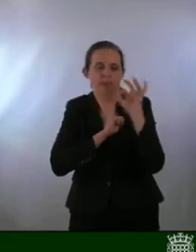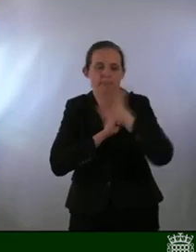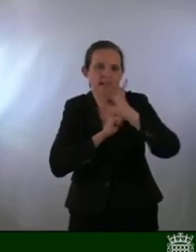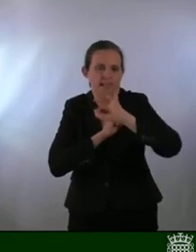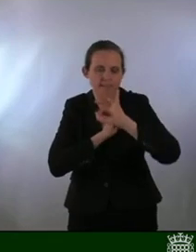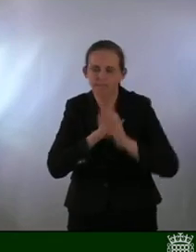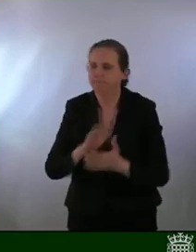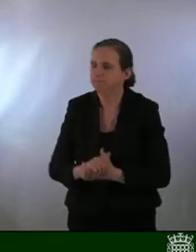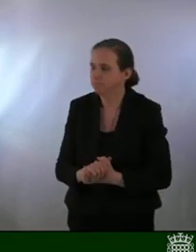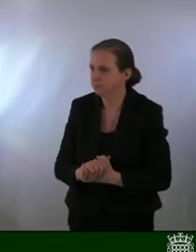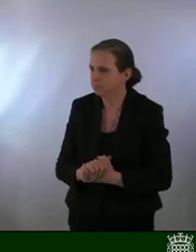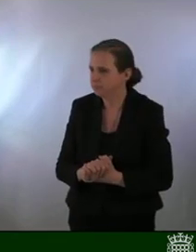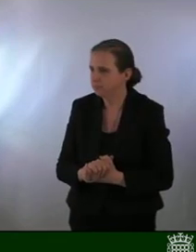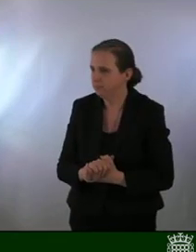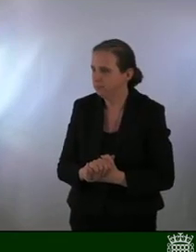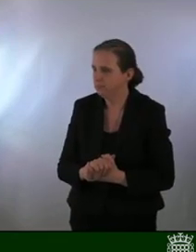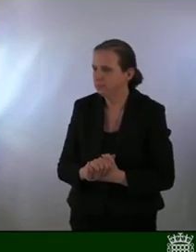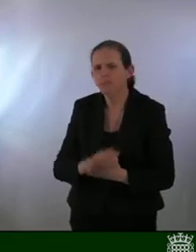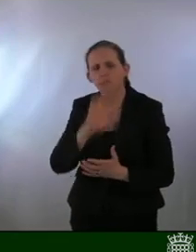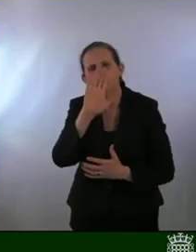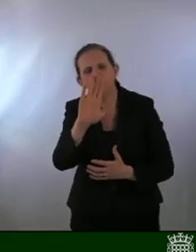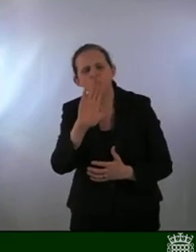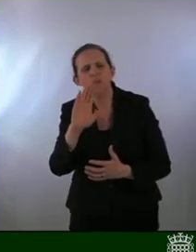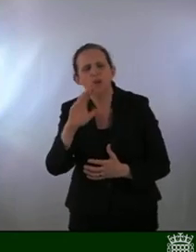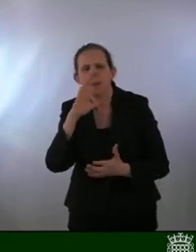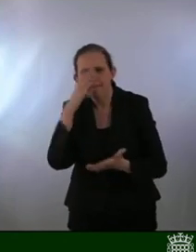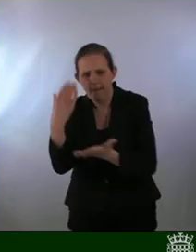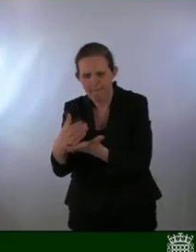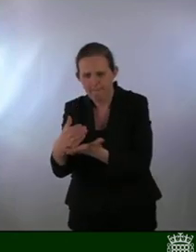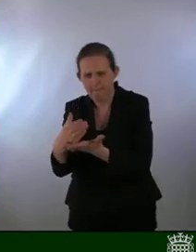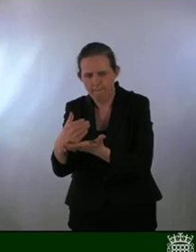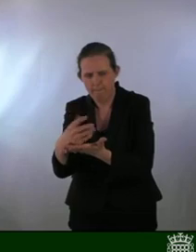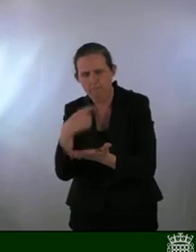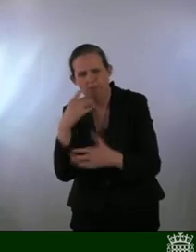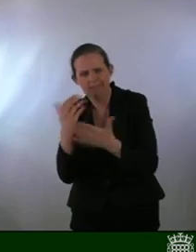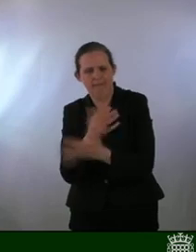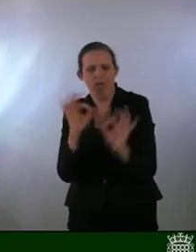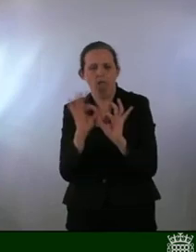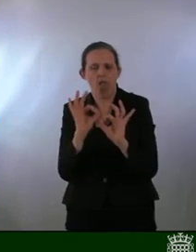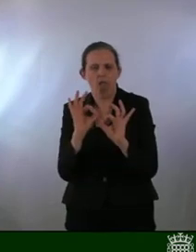If pubs are unsafe, why is it being left to customers to decide whether they